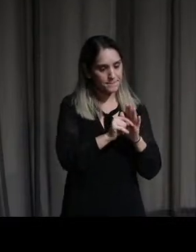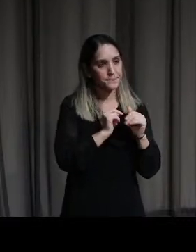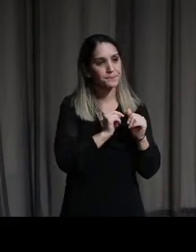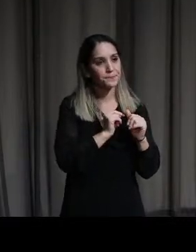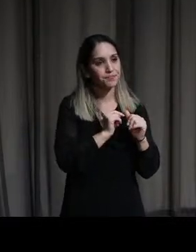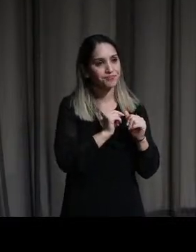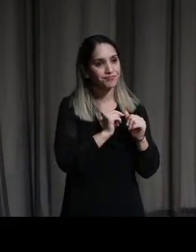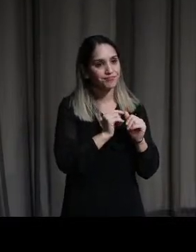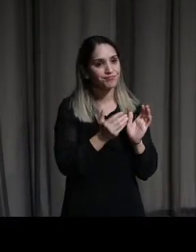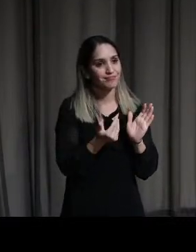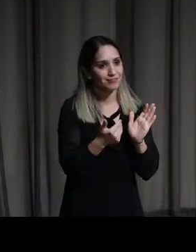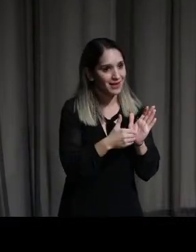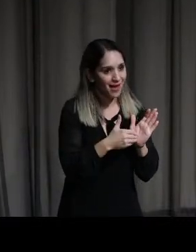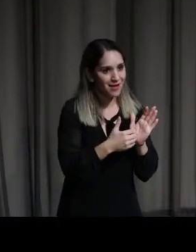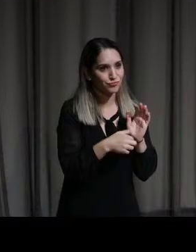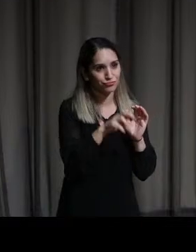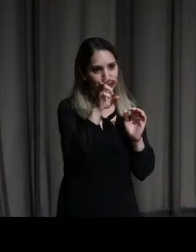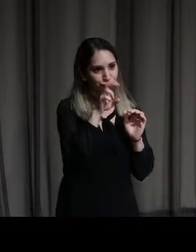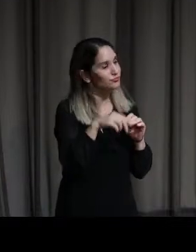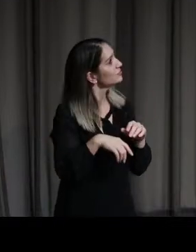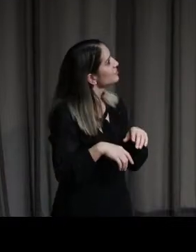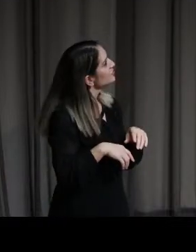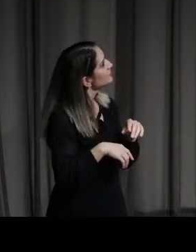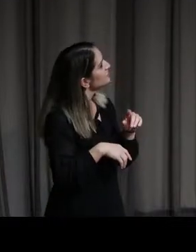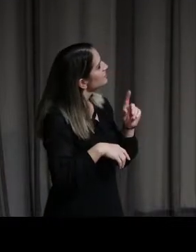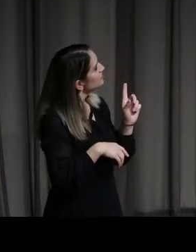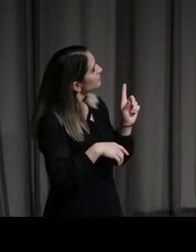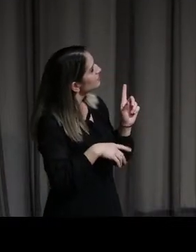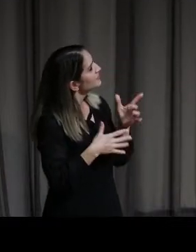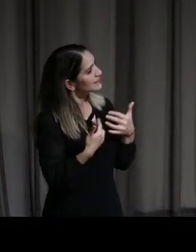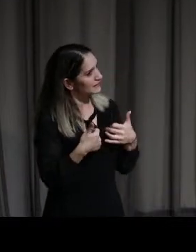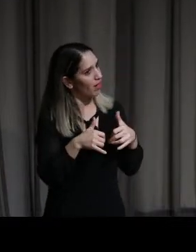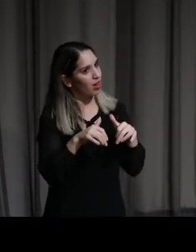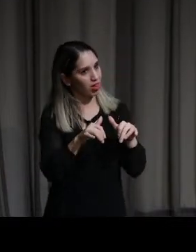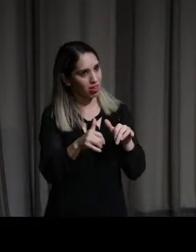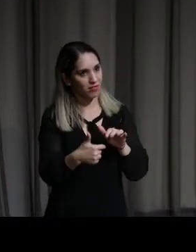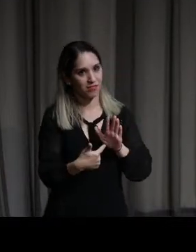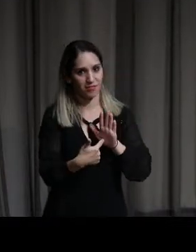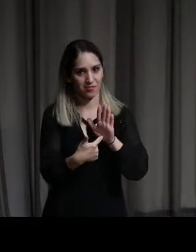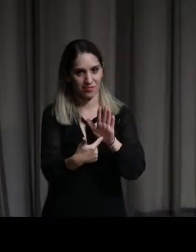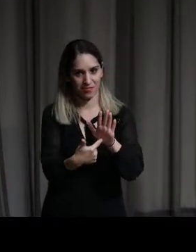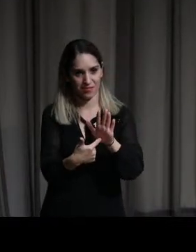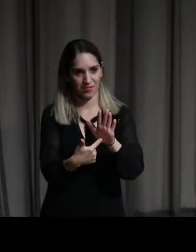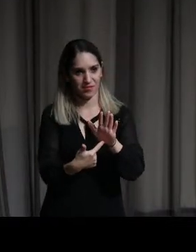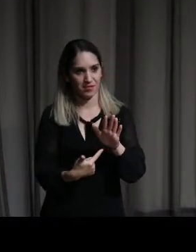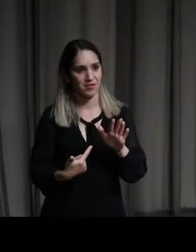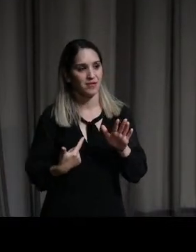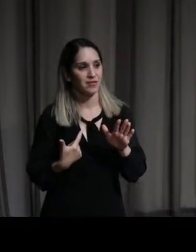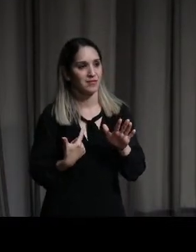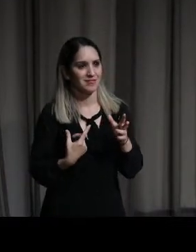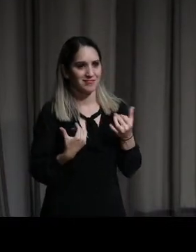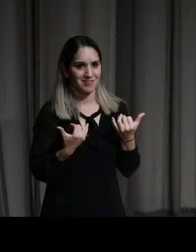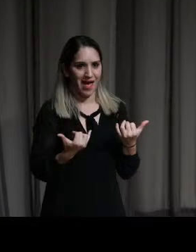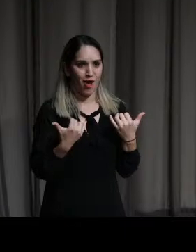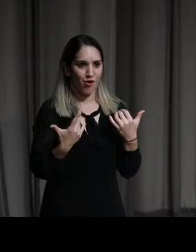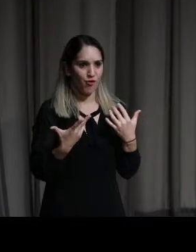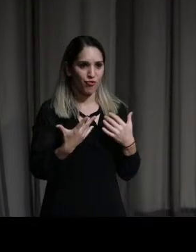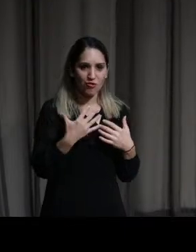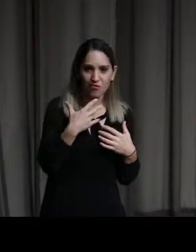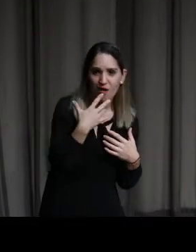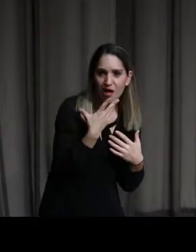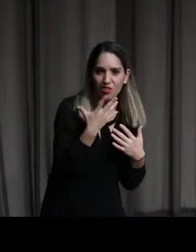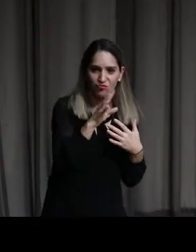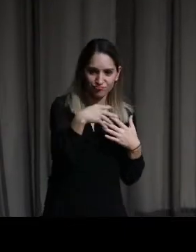course, we see the infamous rooster. He's still making the appearance, only now, instead of having those iridescent colors that are